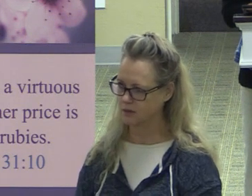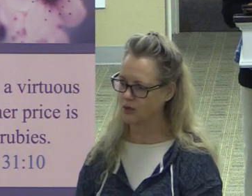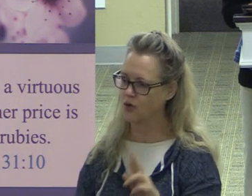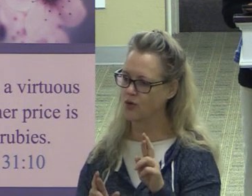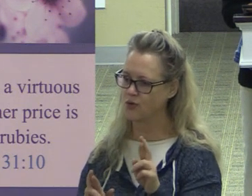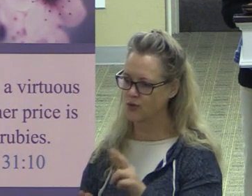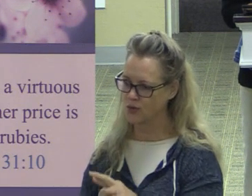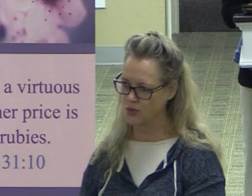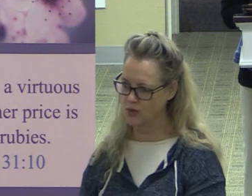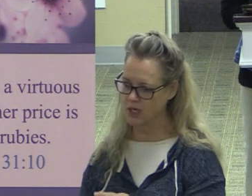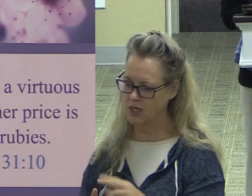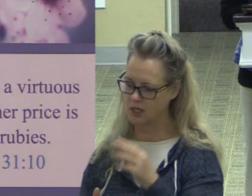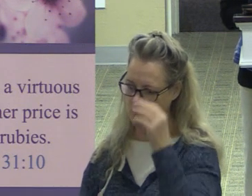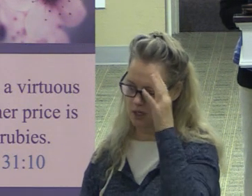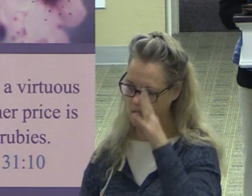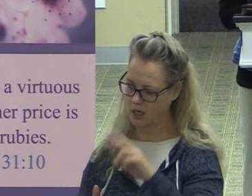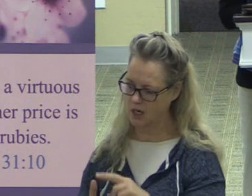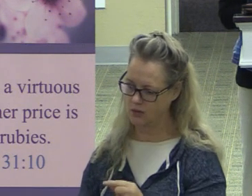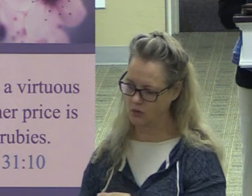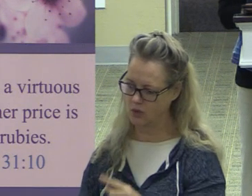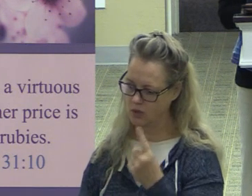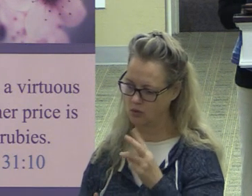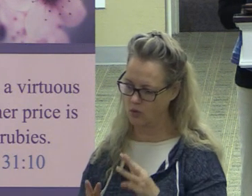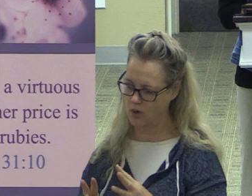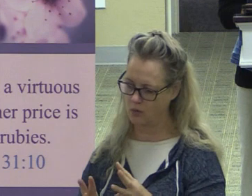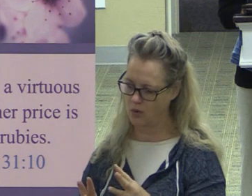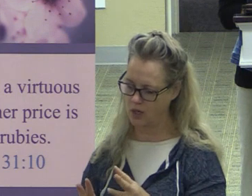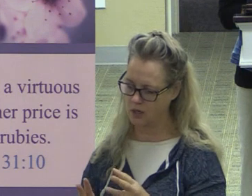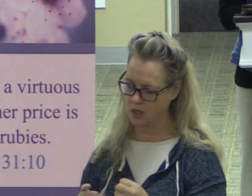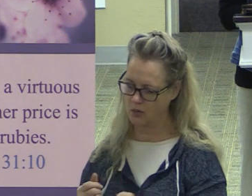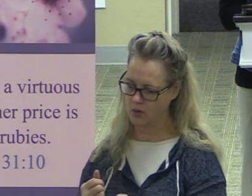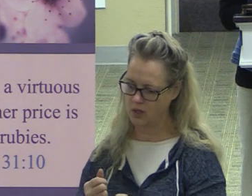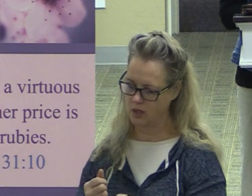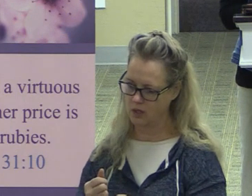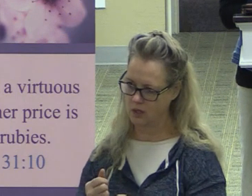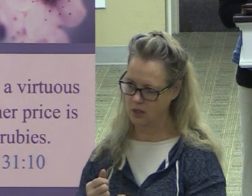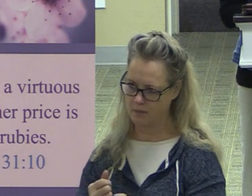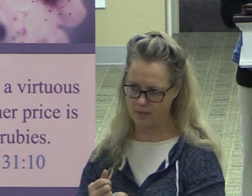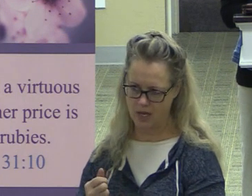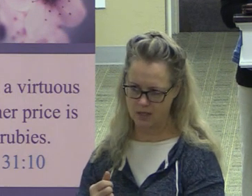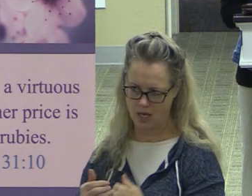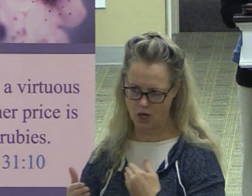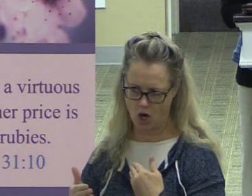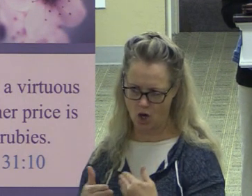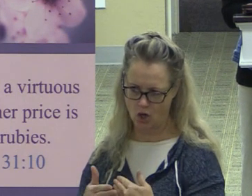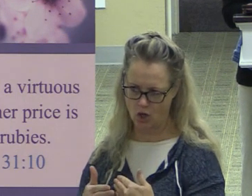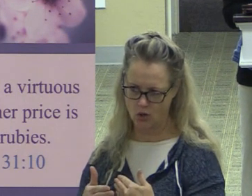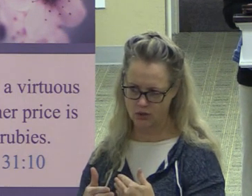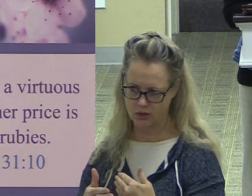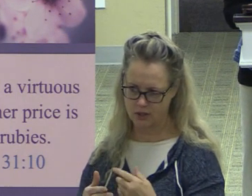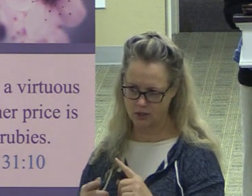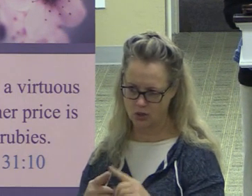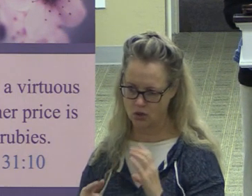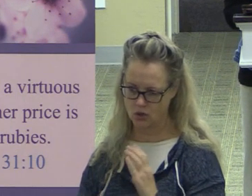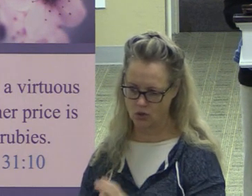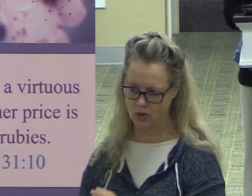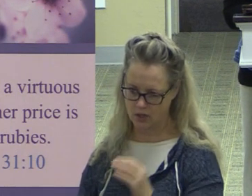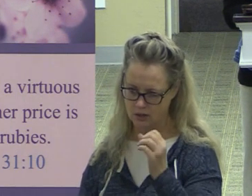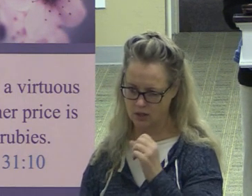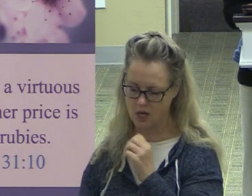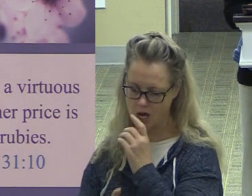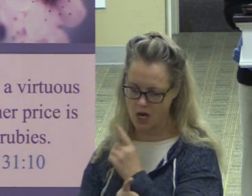Reading God's word is one way we maintain our closeness with Christ, our dear Heavenly Father who gave so much for